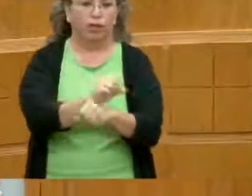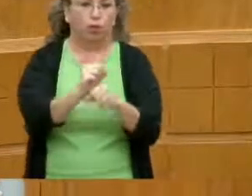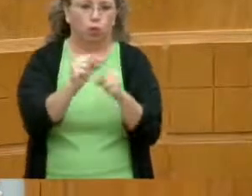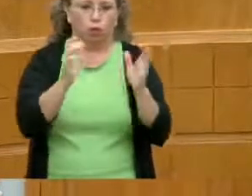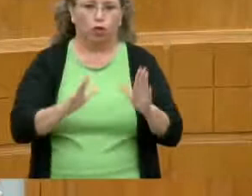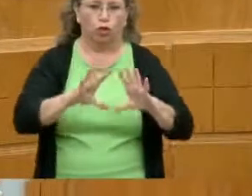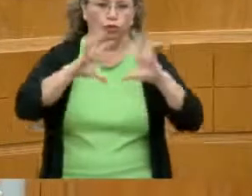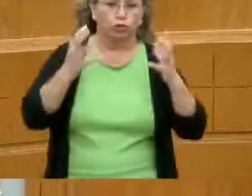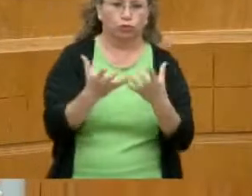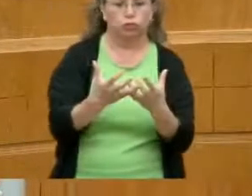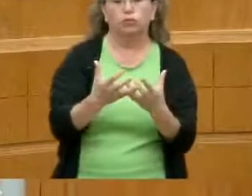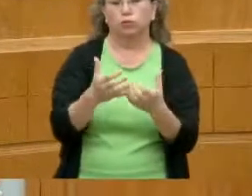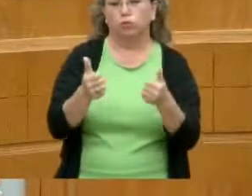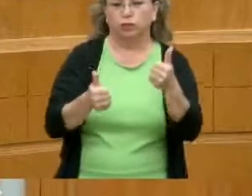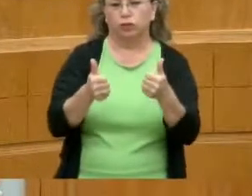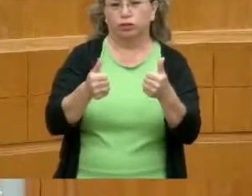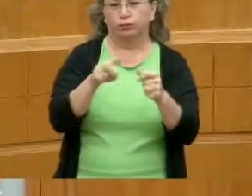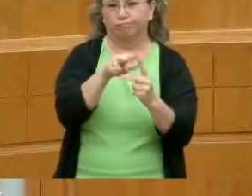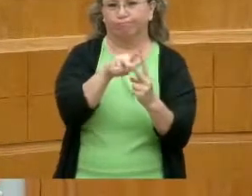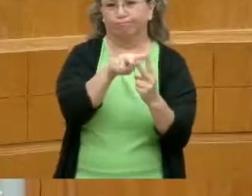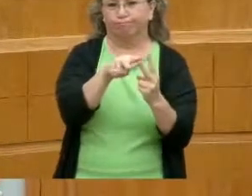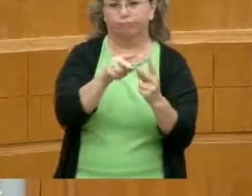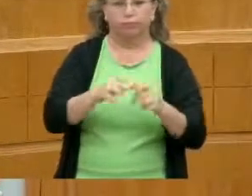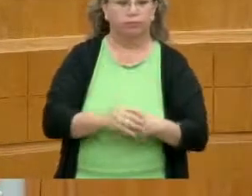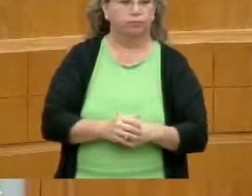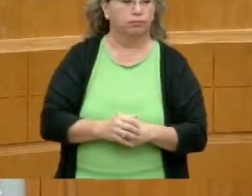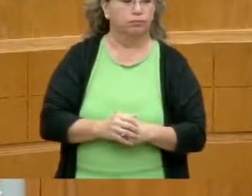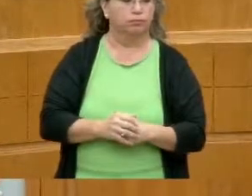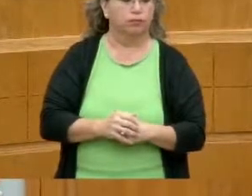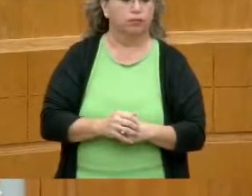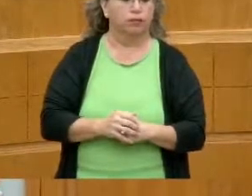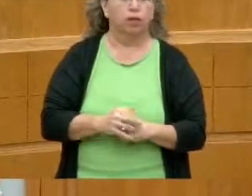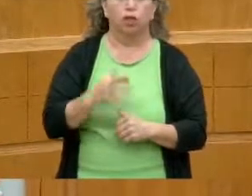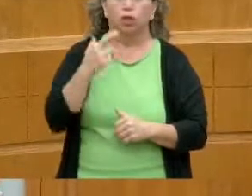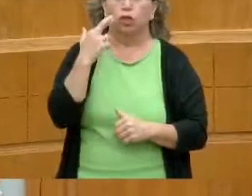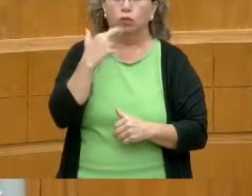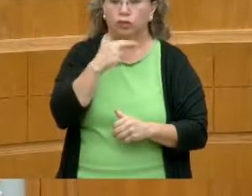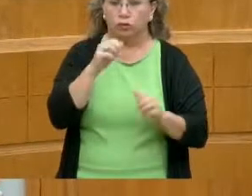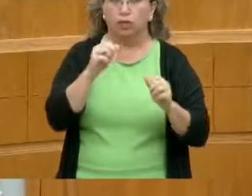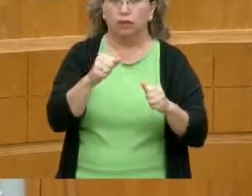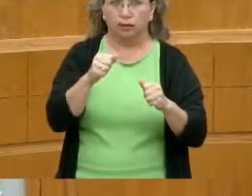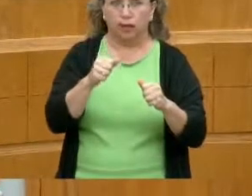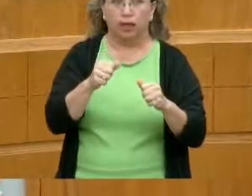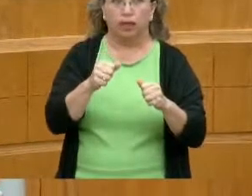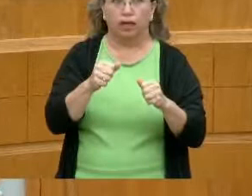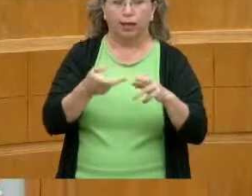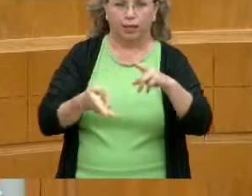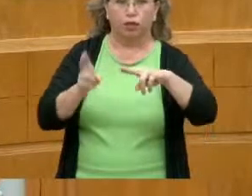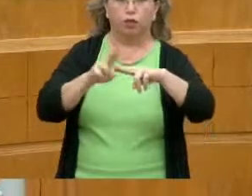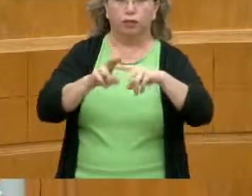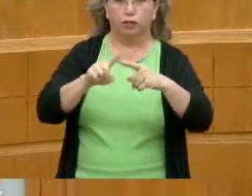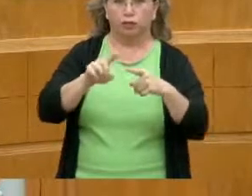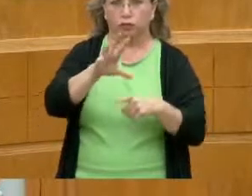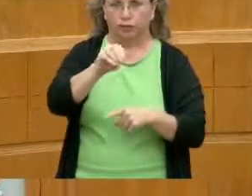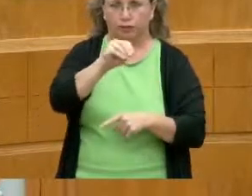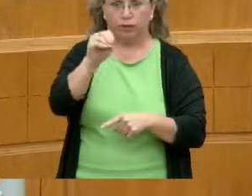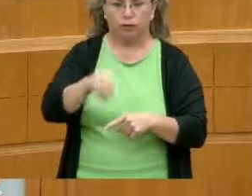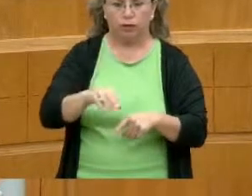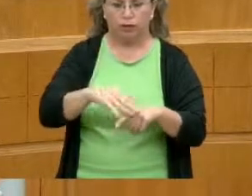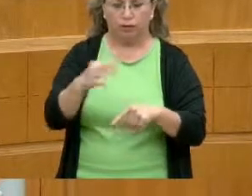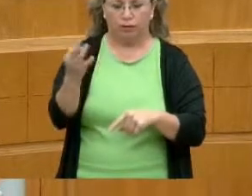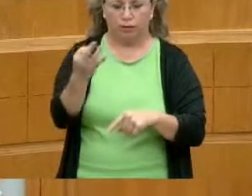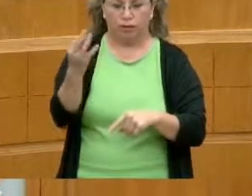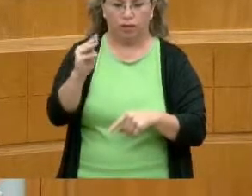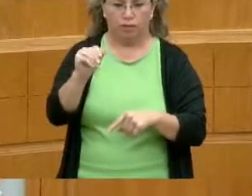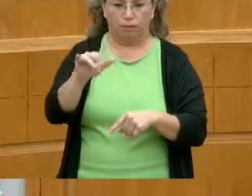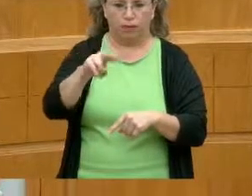And then we covered this already, but restaurants may expand their occupancy to 50% beginning May 22nd. Bars, and